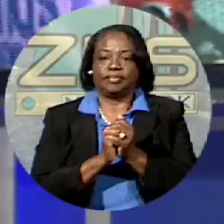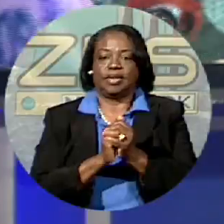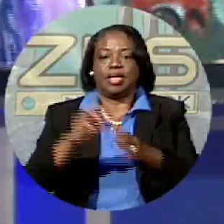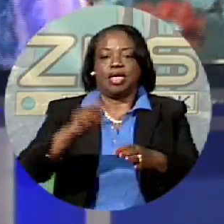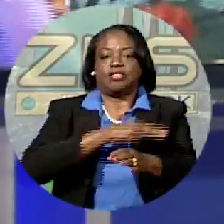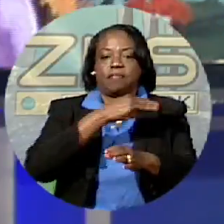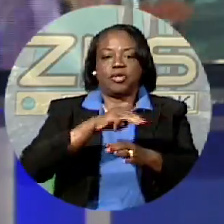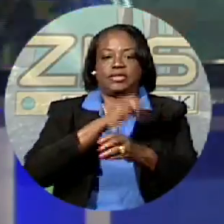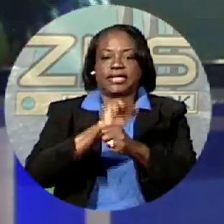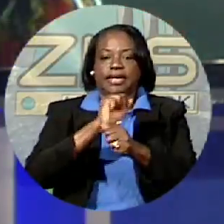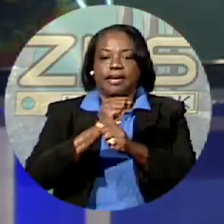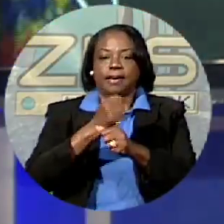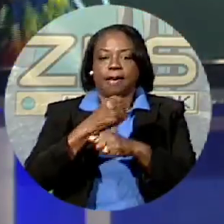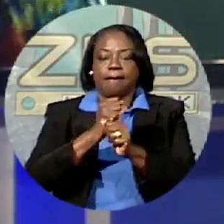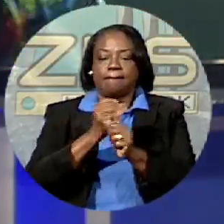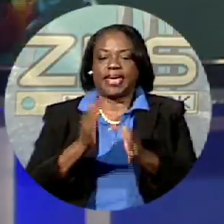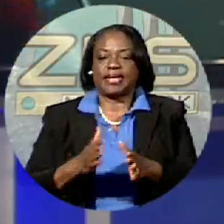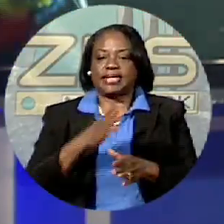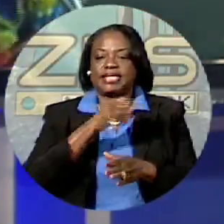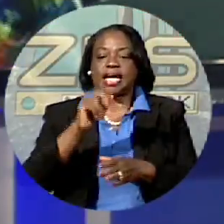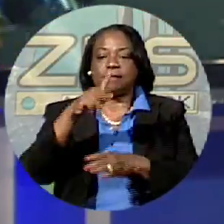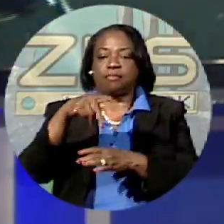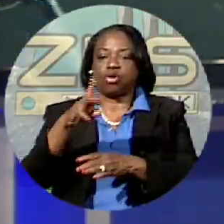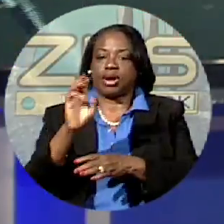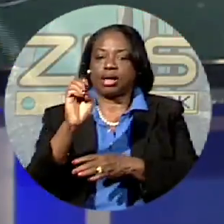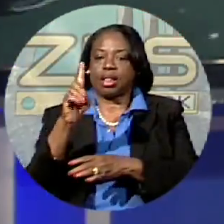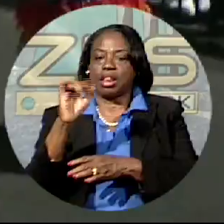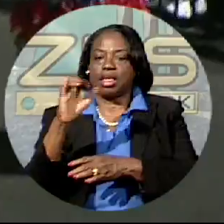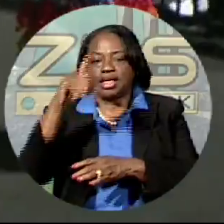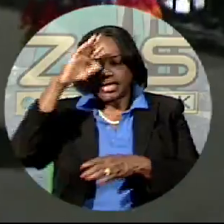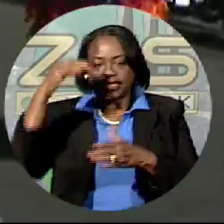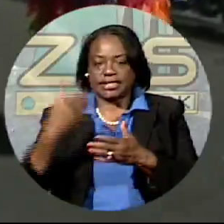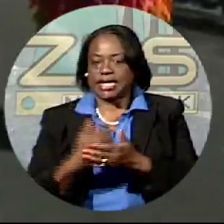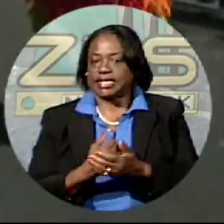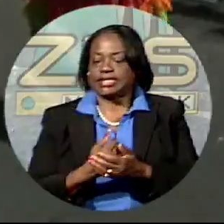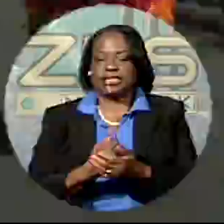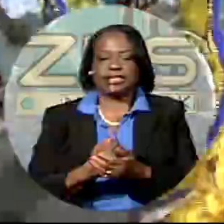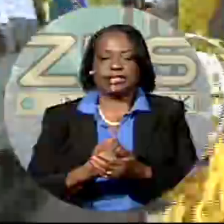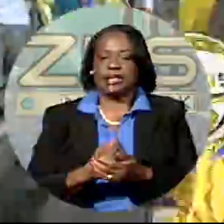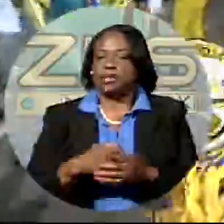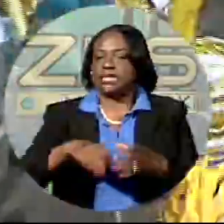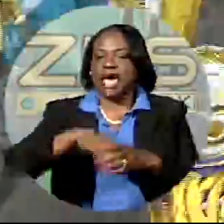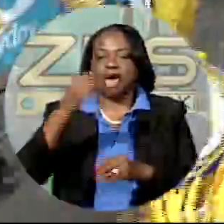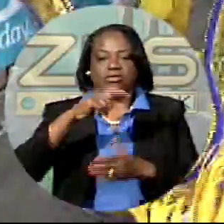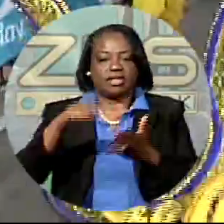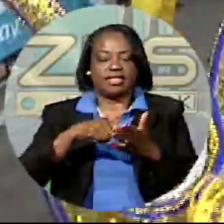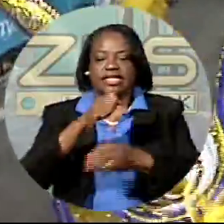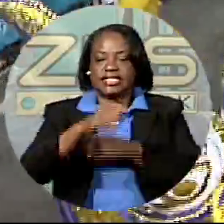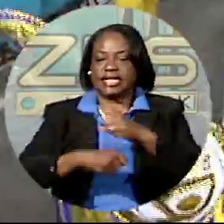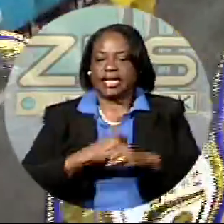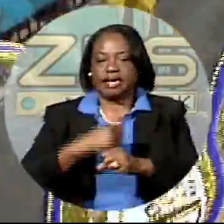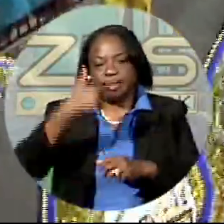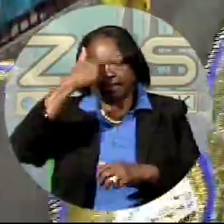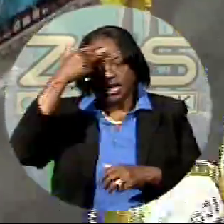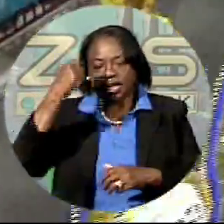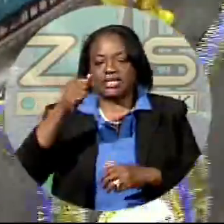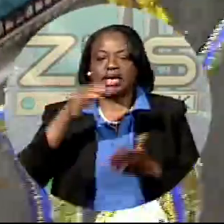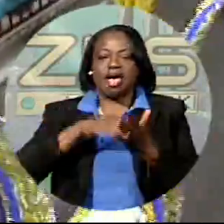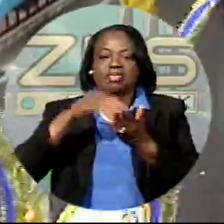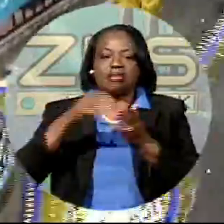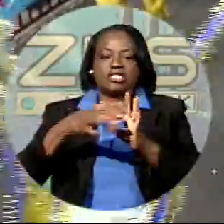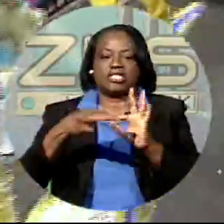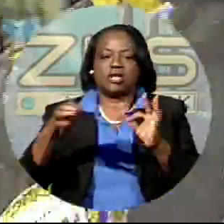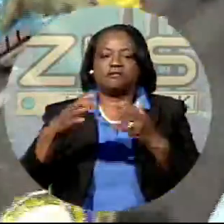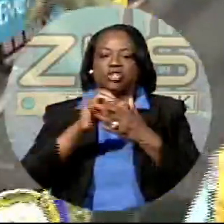The music makers and Prodigal Sons opted out of the parade this year as Hurricane Matthew left its trail of destruction, destroying thousands of dollars worth